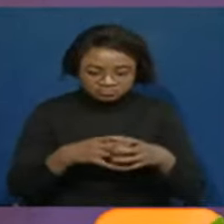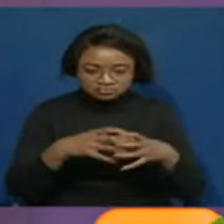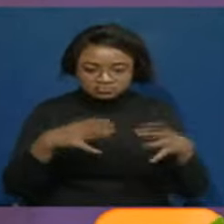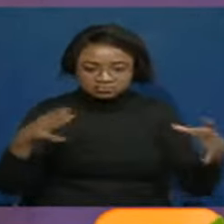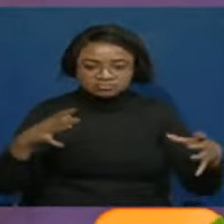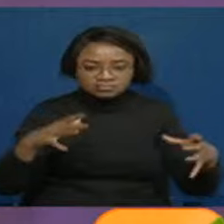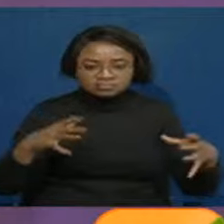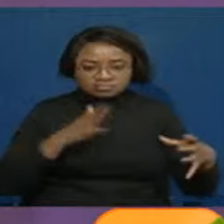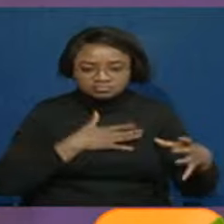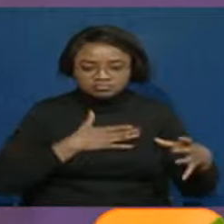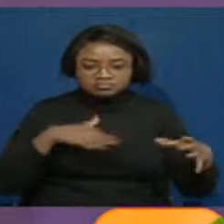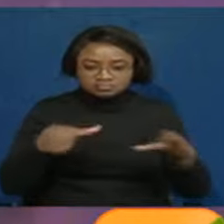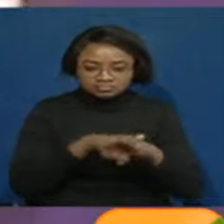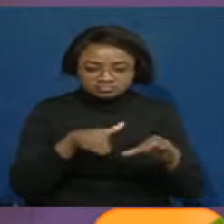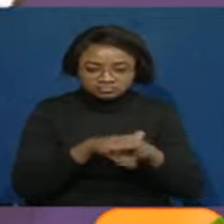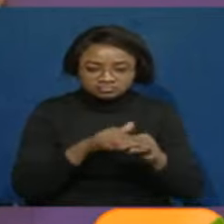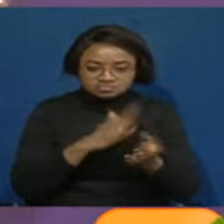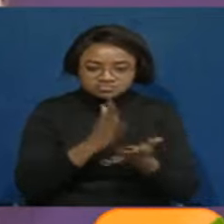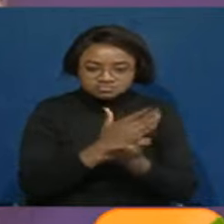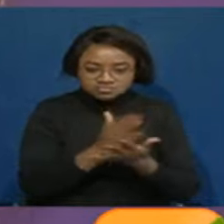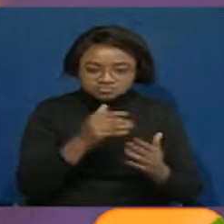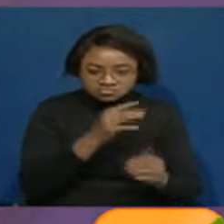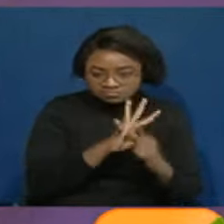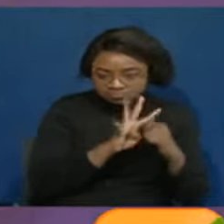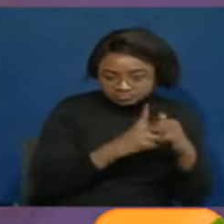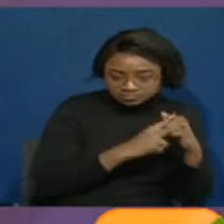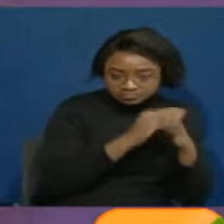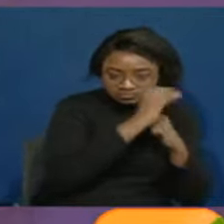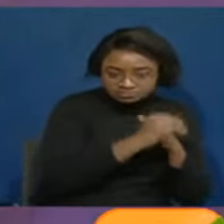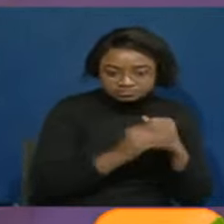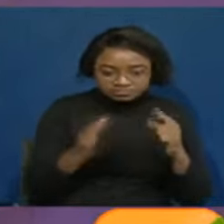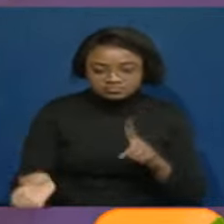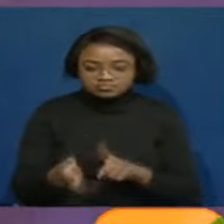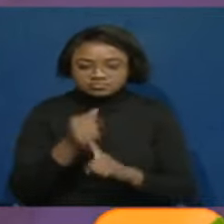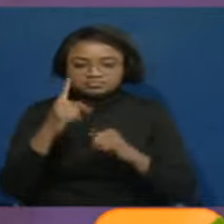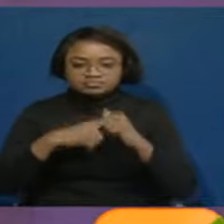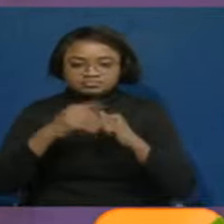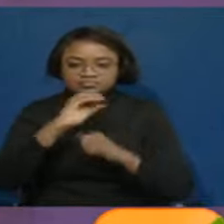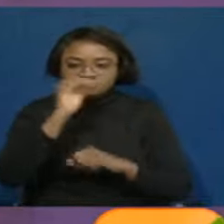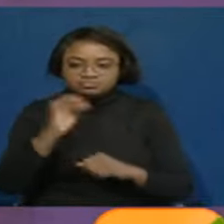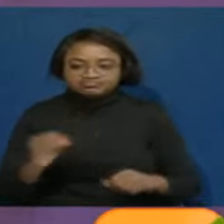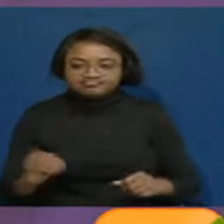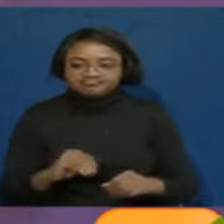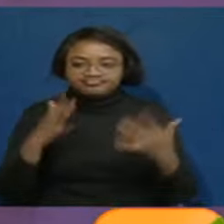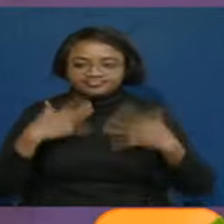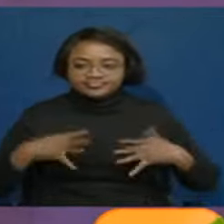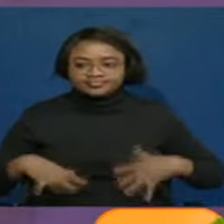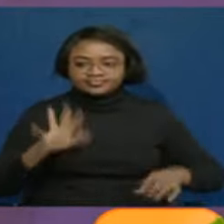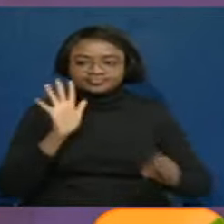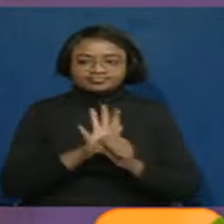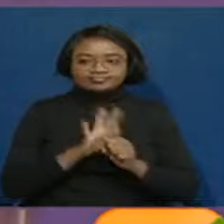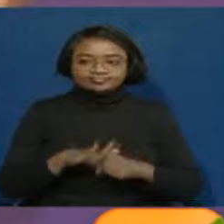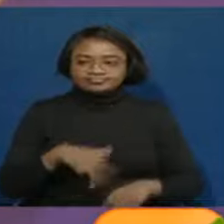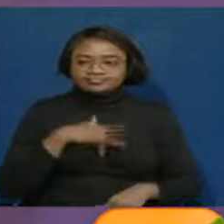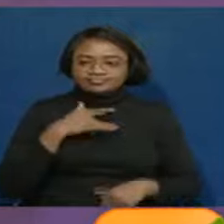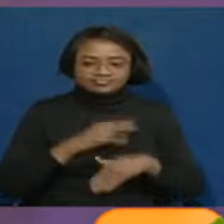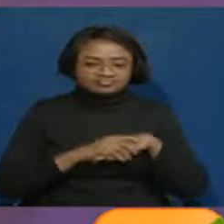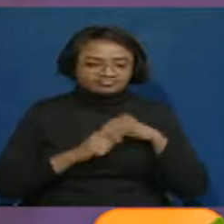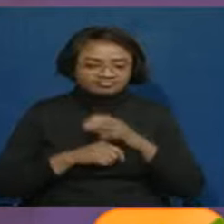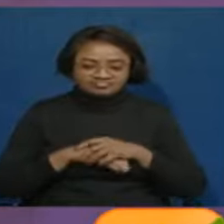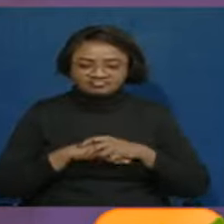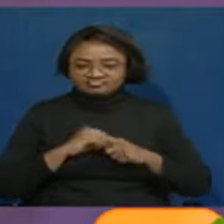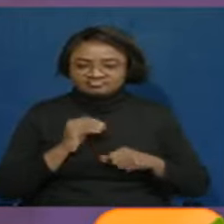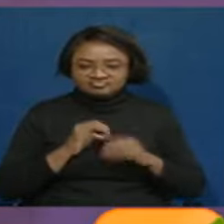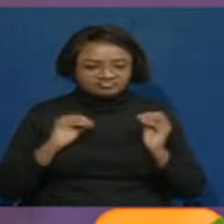in his government from 47% to almost 60%. Many people are uncomfortable about our